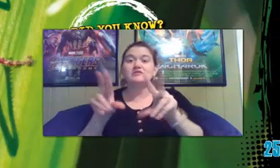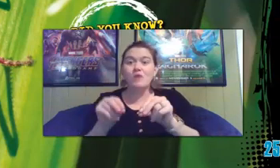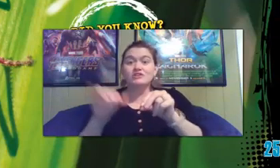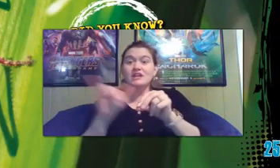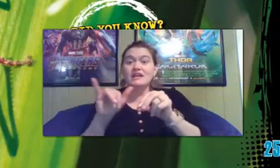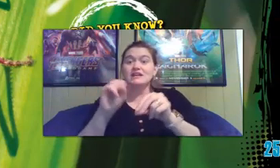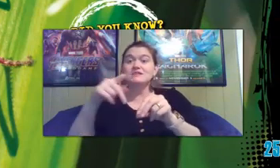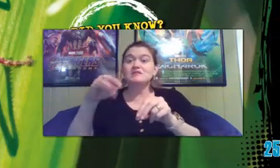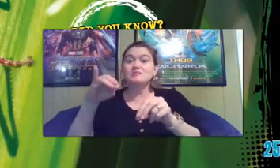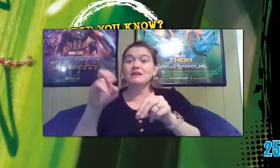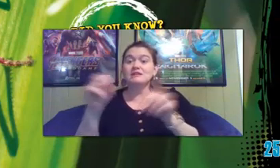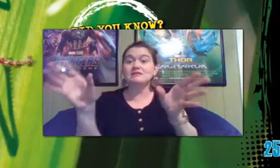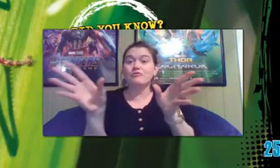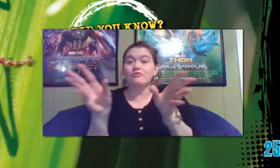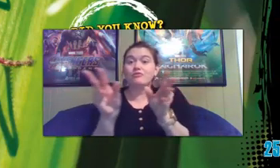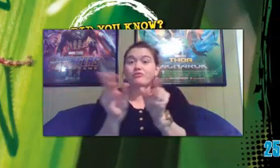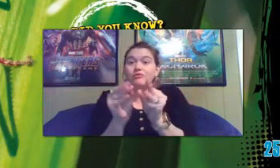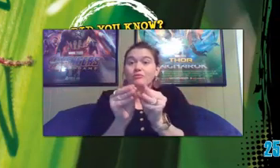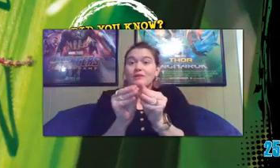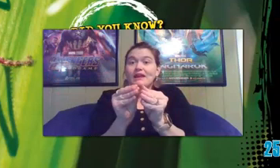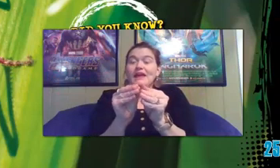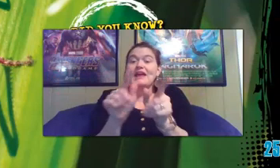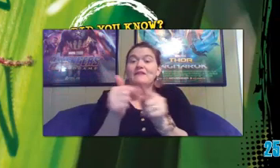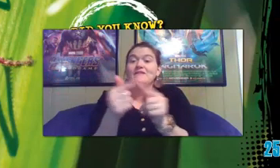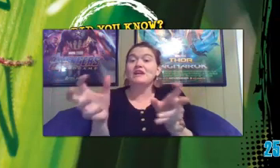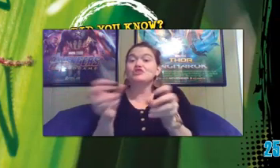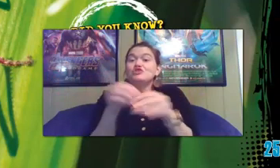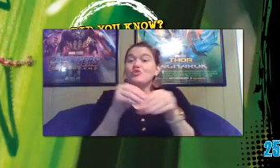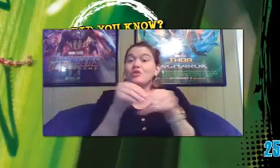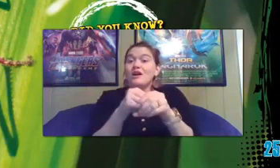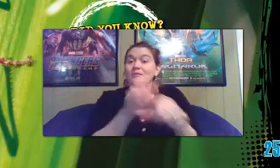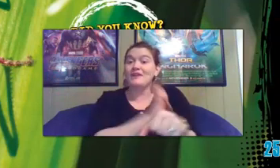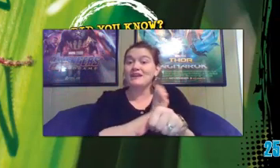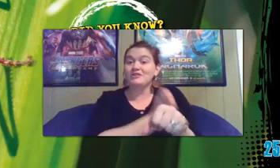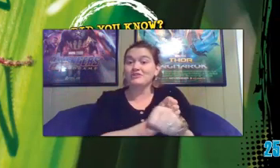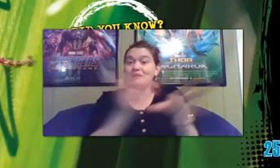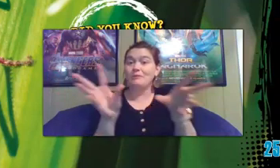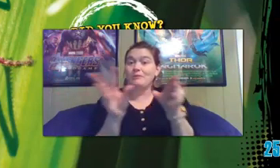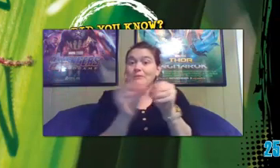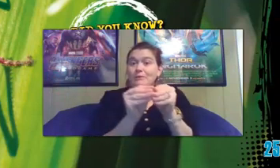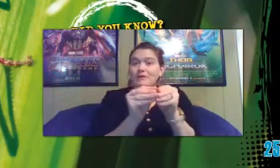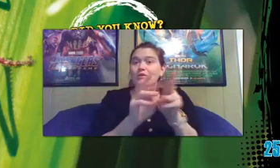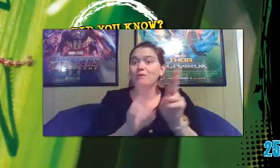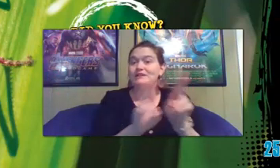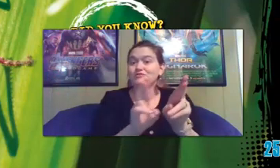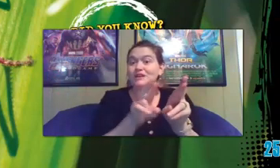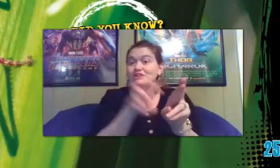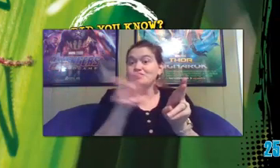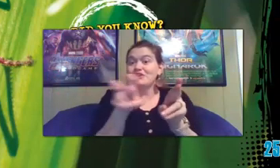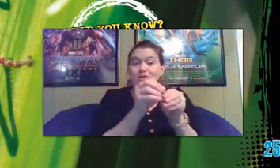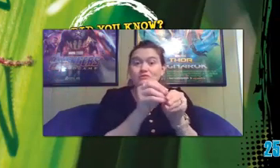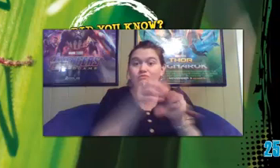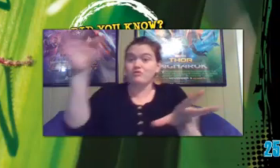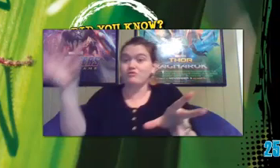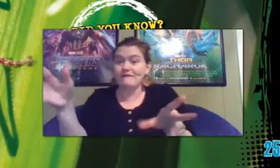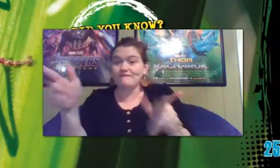and it squashes like springs. And then they store up that energy. When it's ready to